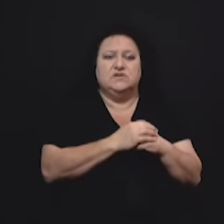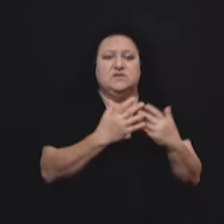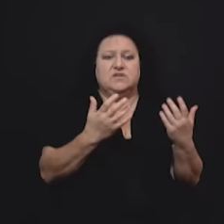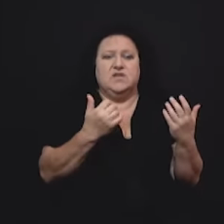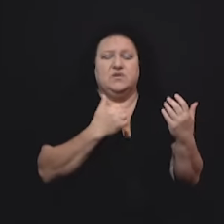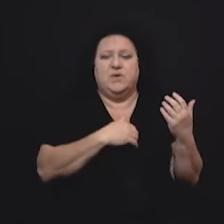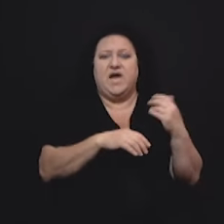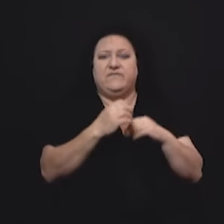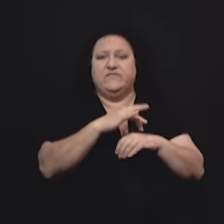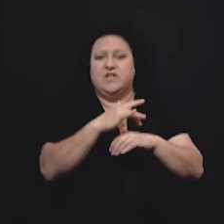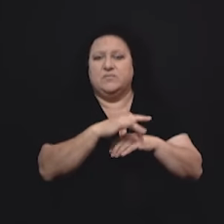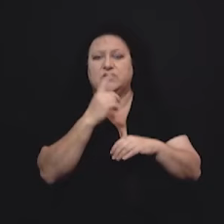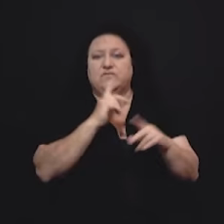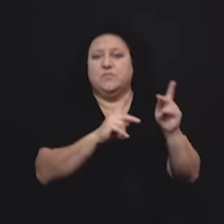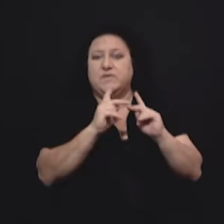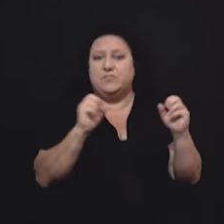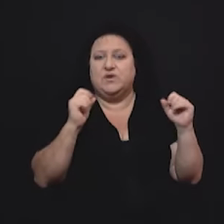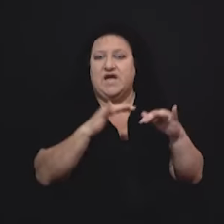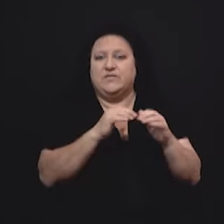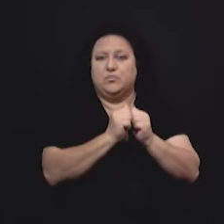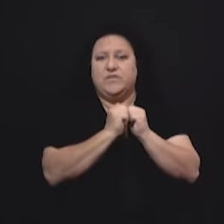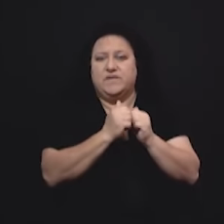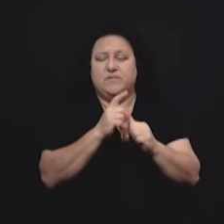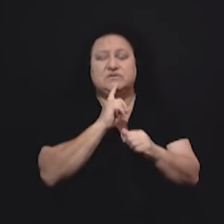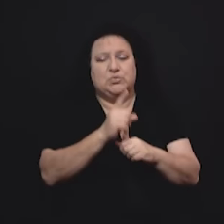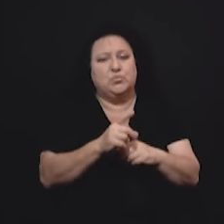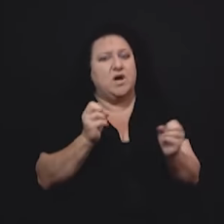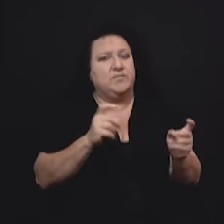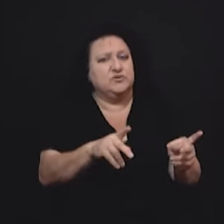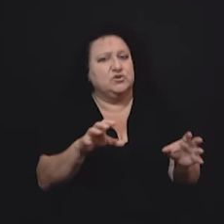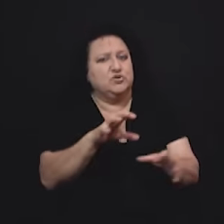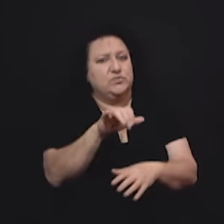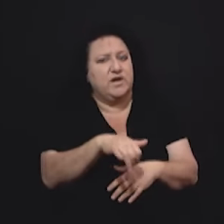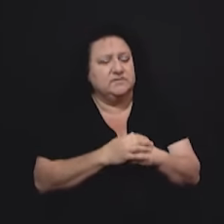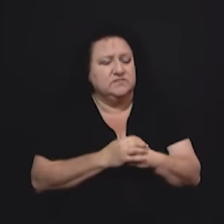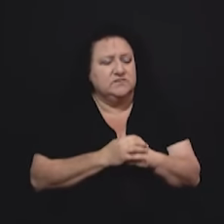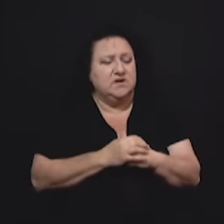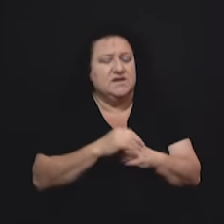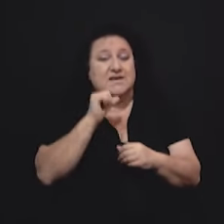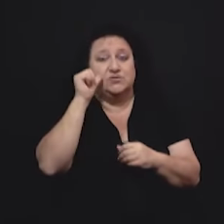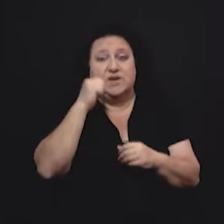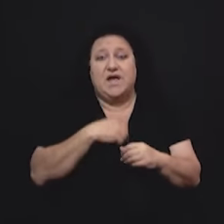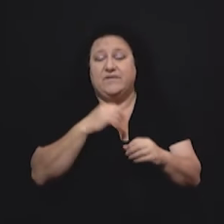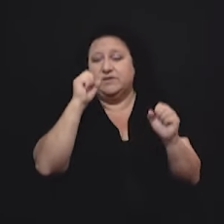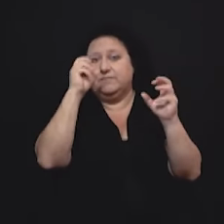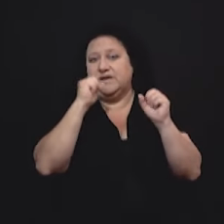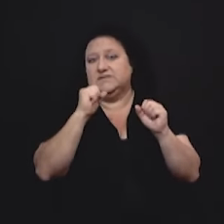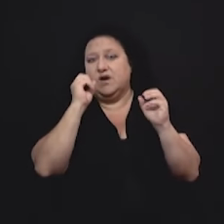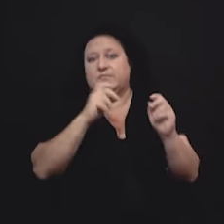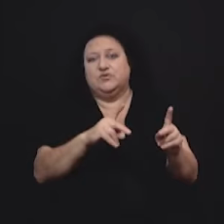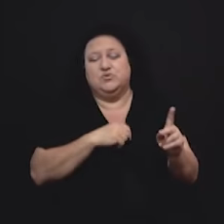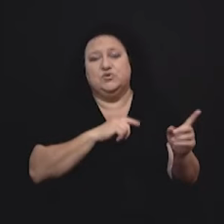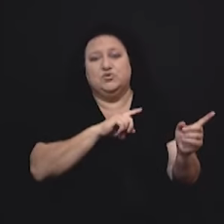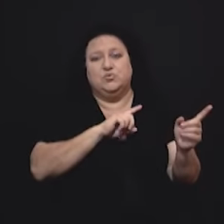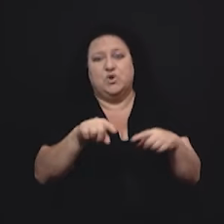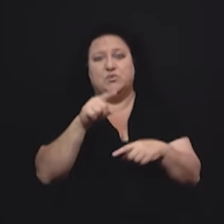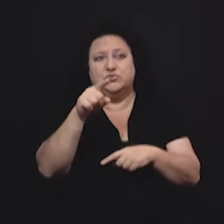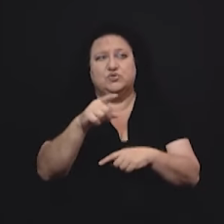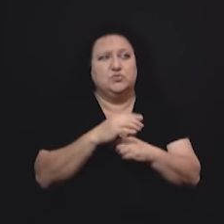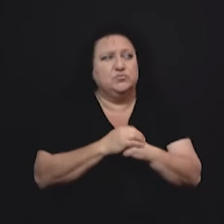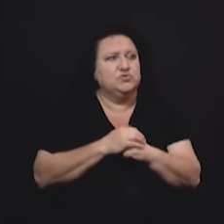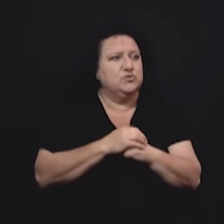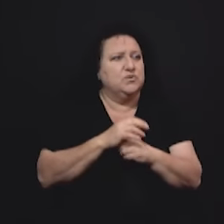with them. This is a real opportunity to do this. Yesterday, I had an incredible opportunity to go to